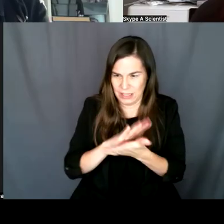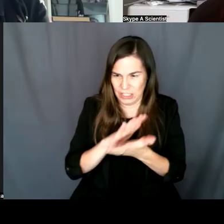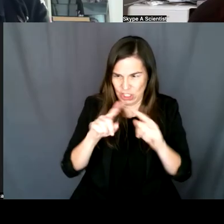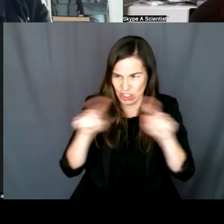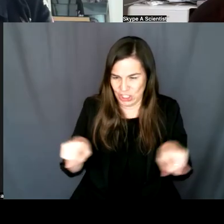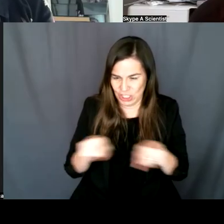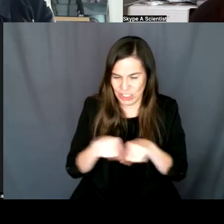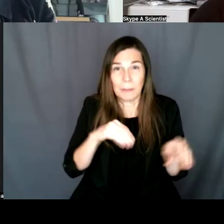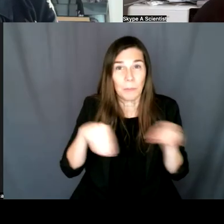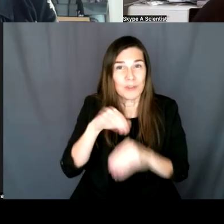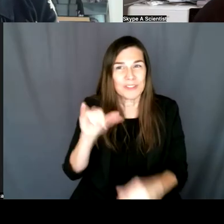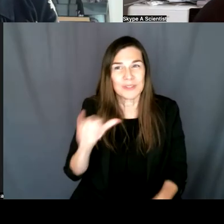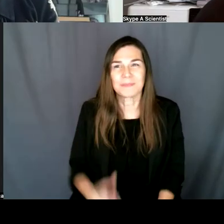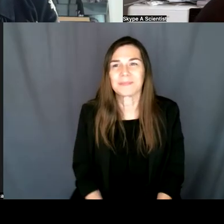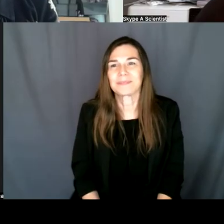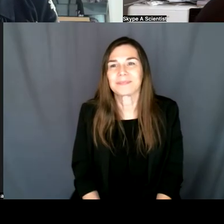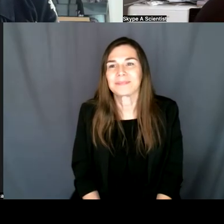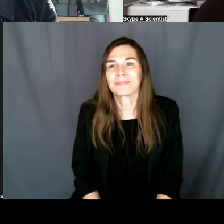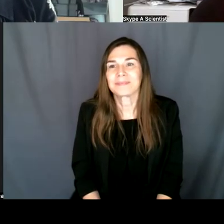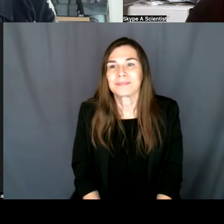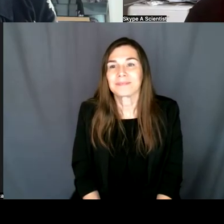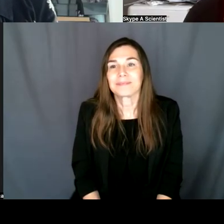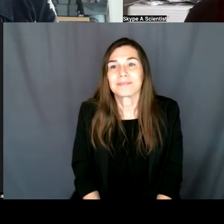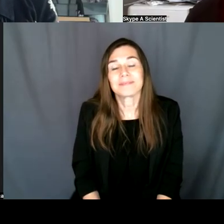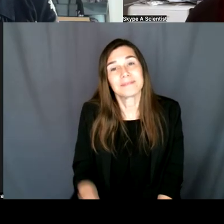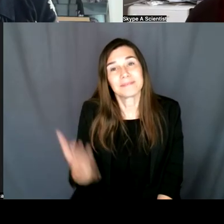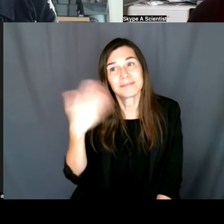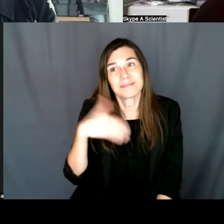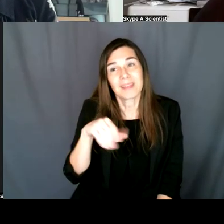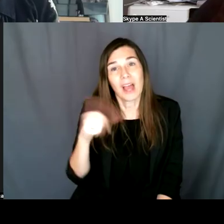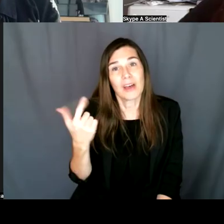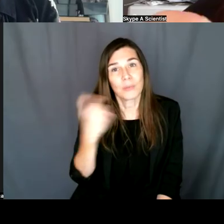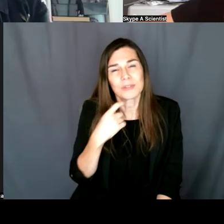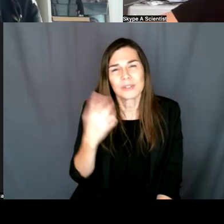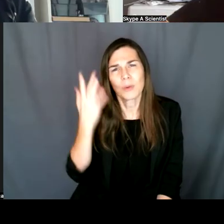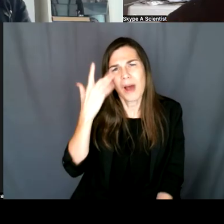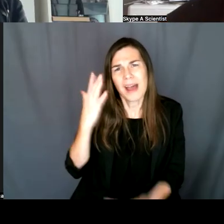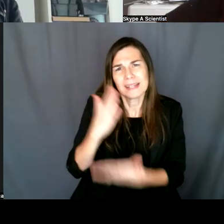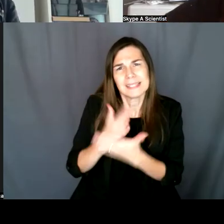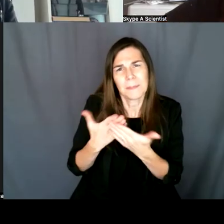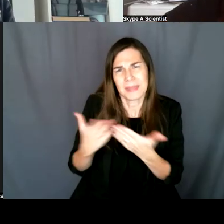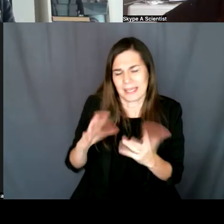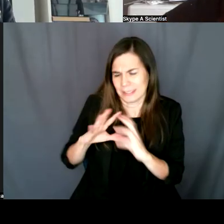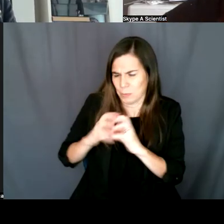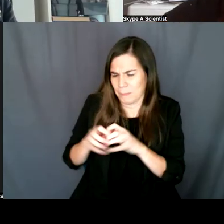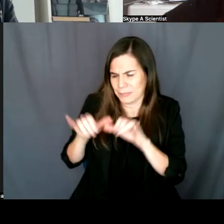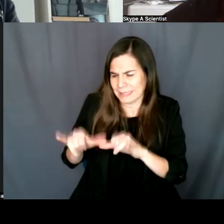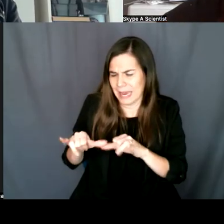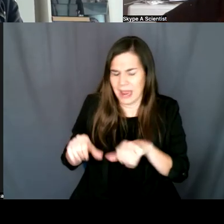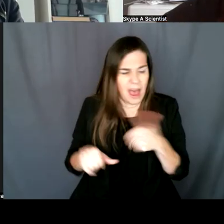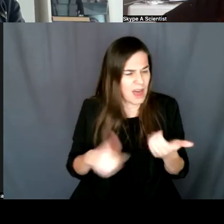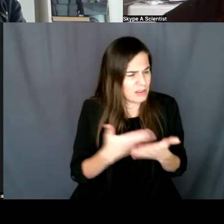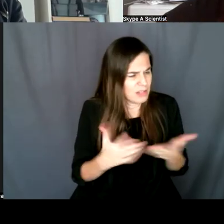really interesting. Why do some things stay crumpled and others don't? Ooh,